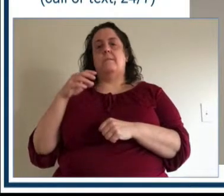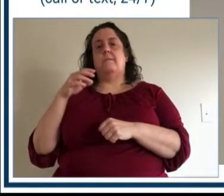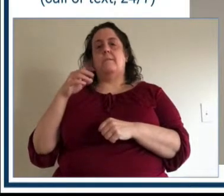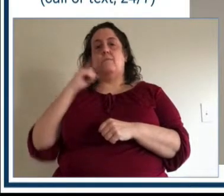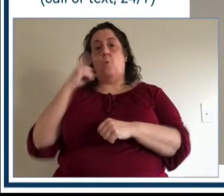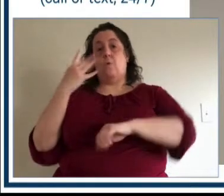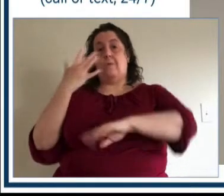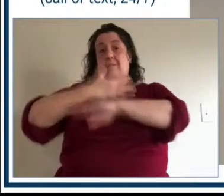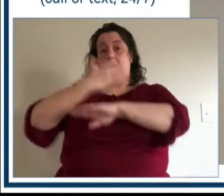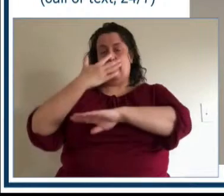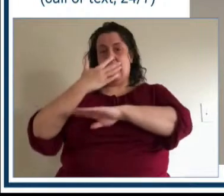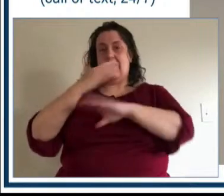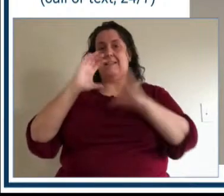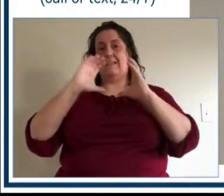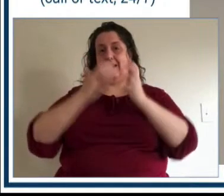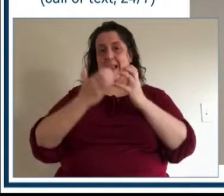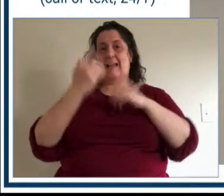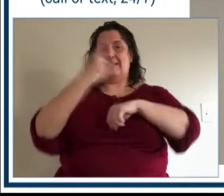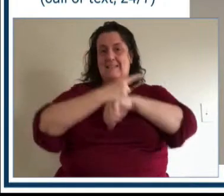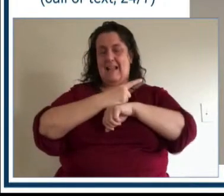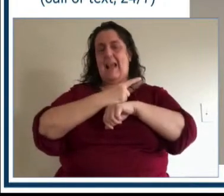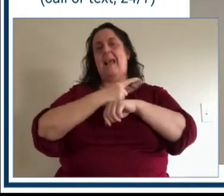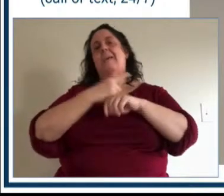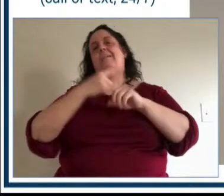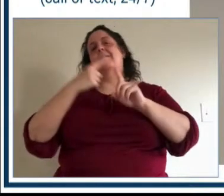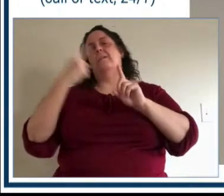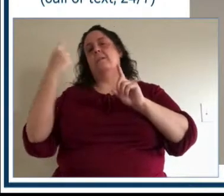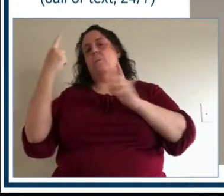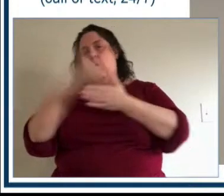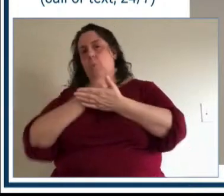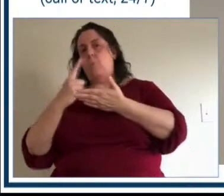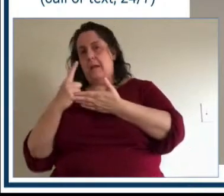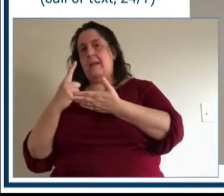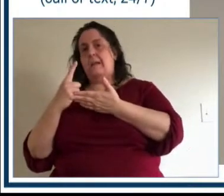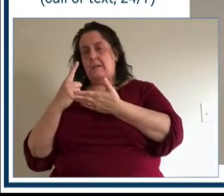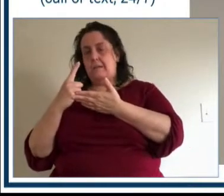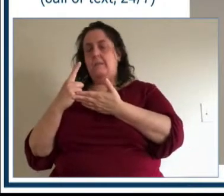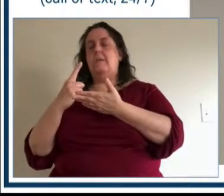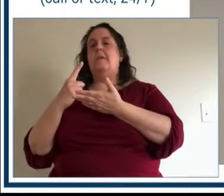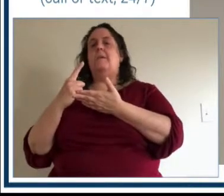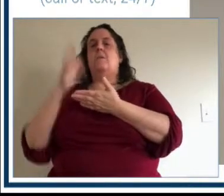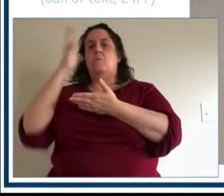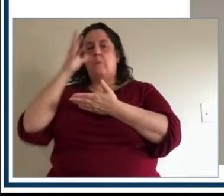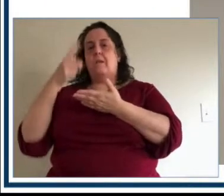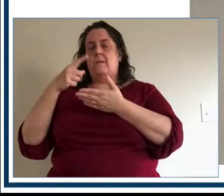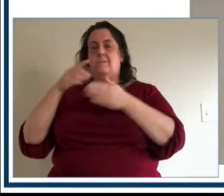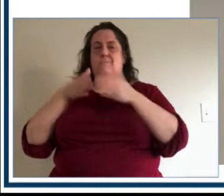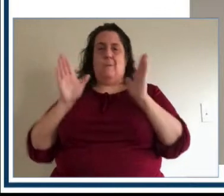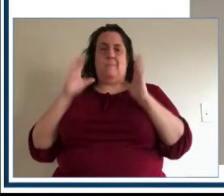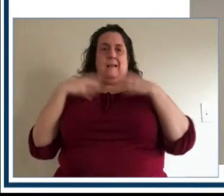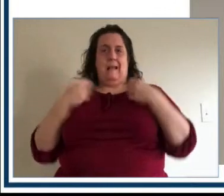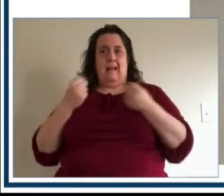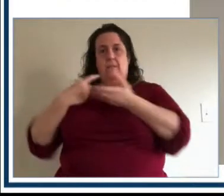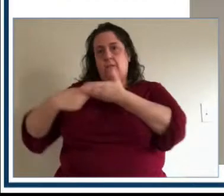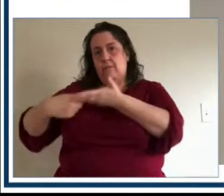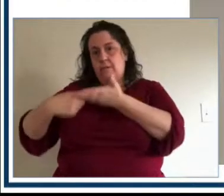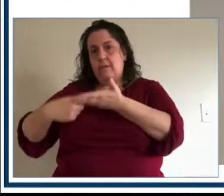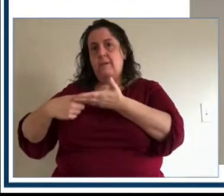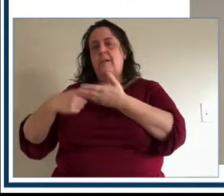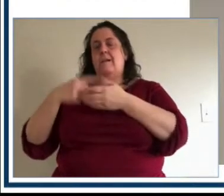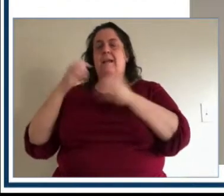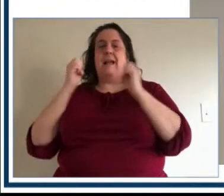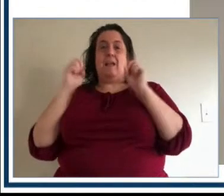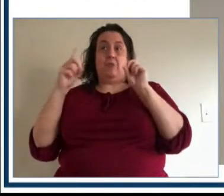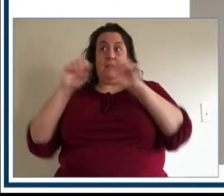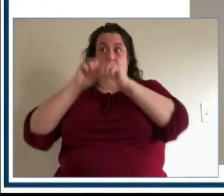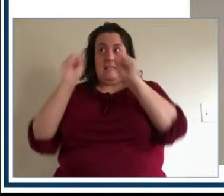of classroom days. I think there'll be ongoing conversations between local public health and the education system about